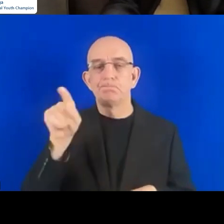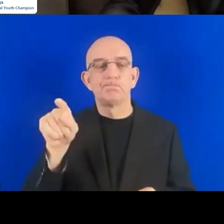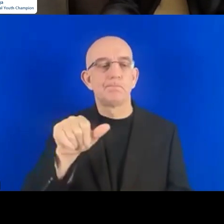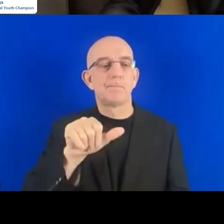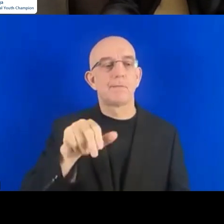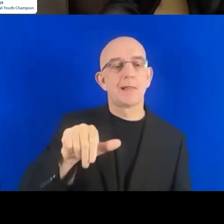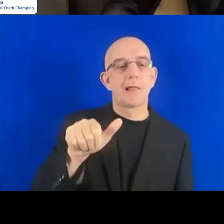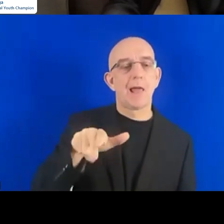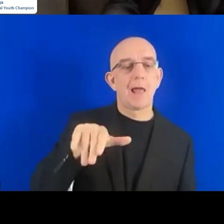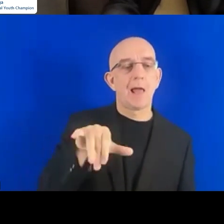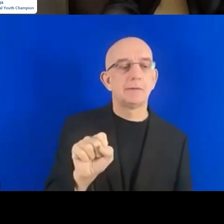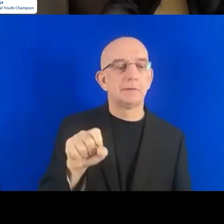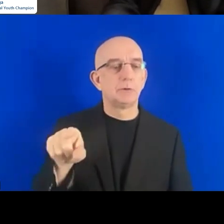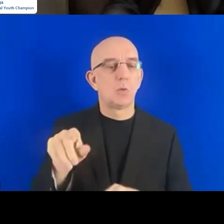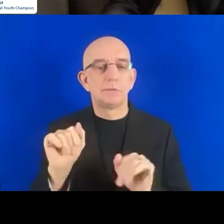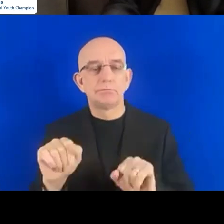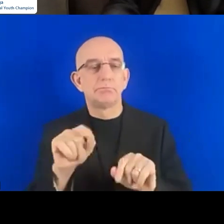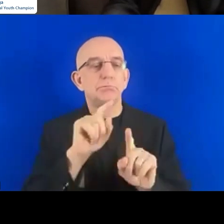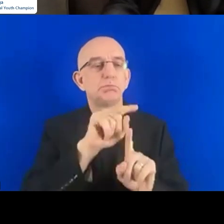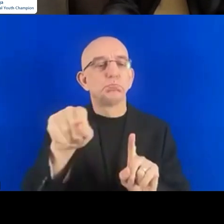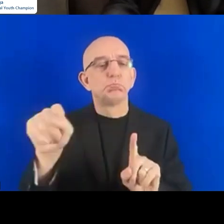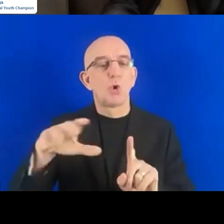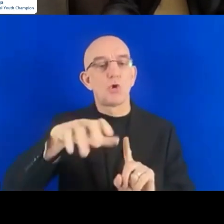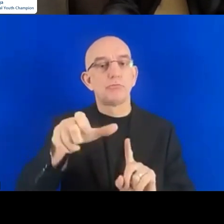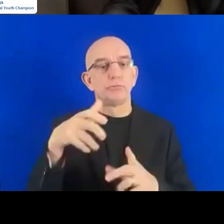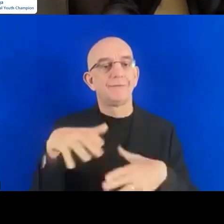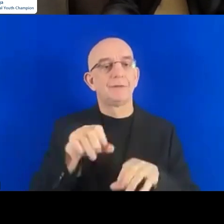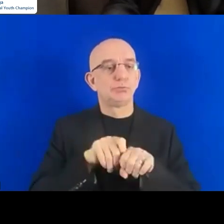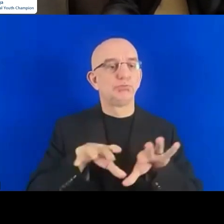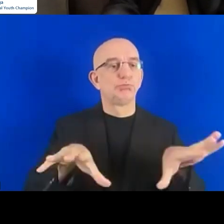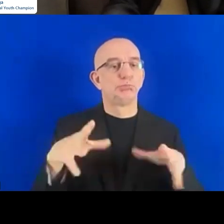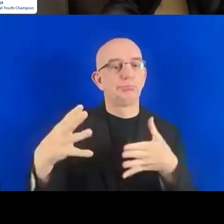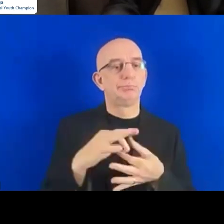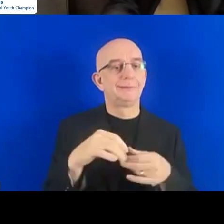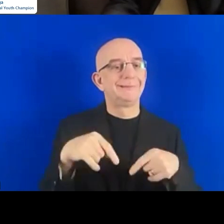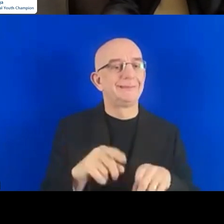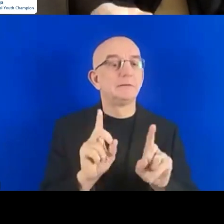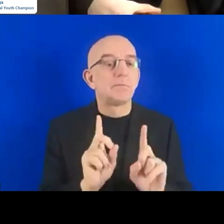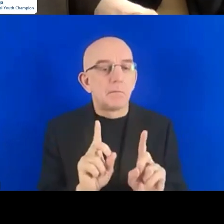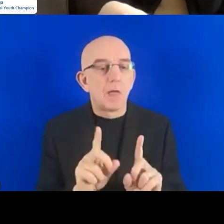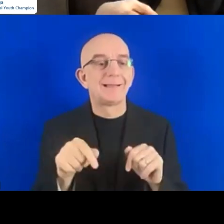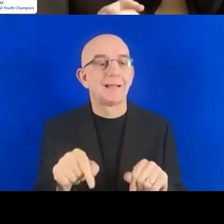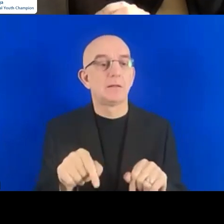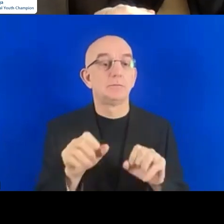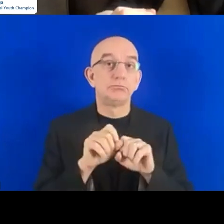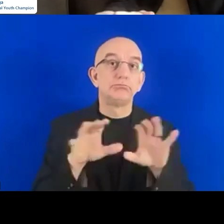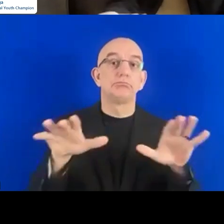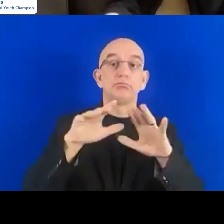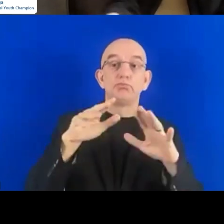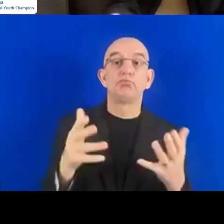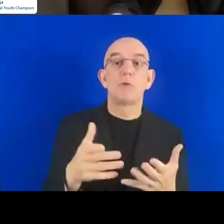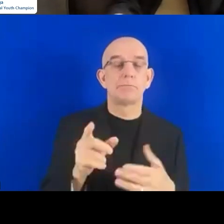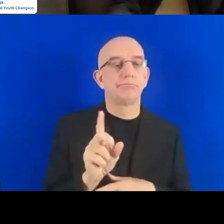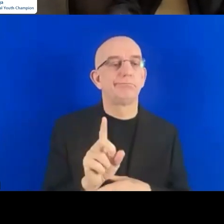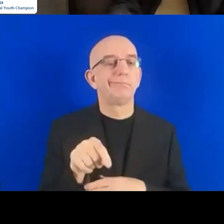some countries. So, for example, I was looking at Papua New Guinea out-of-school rate for